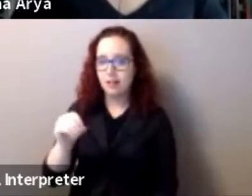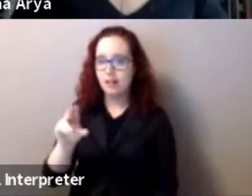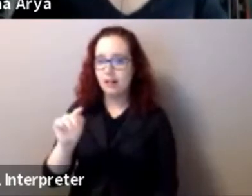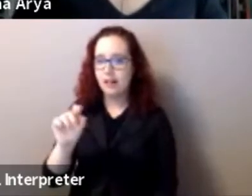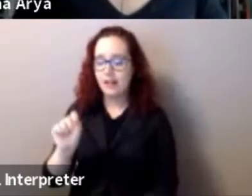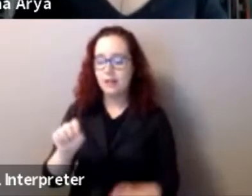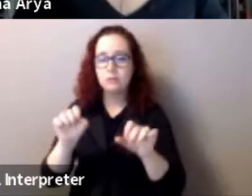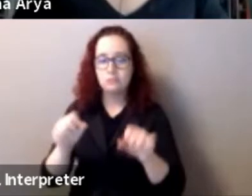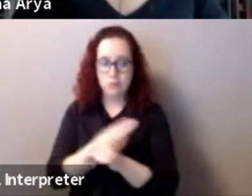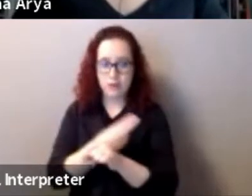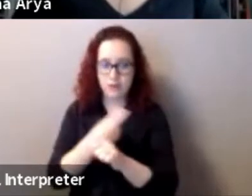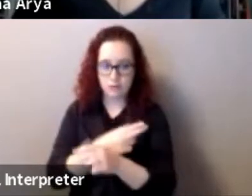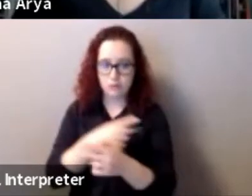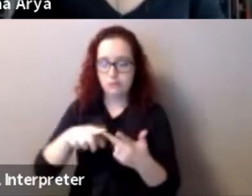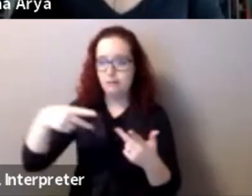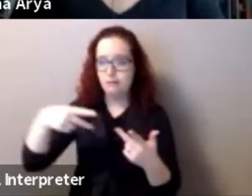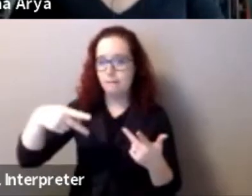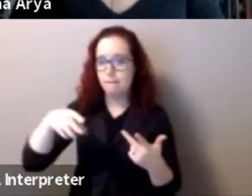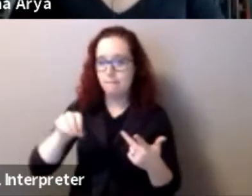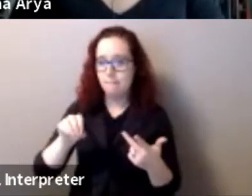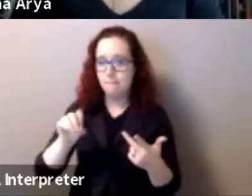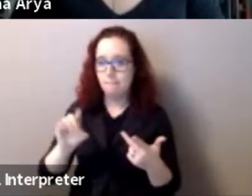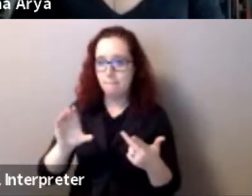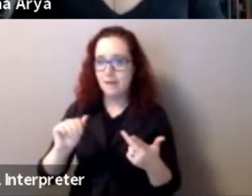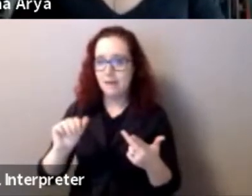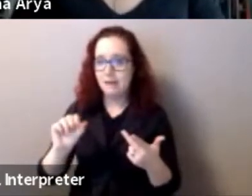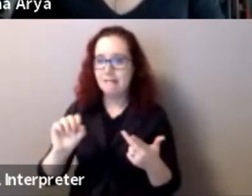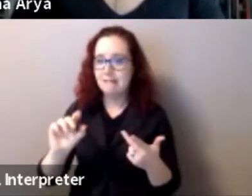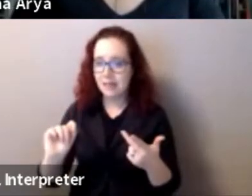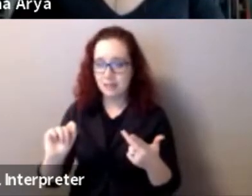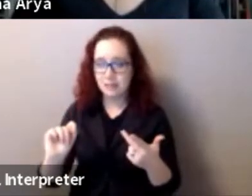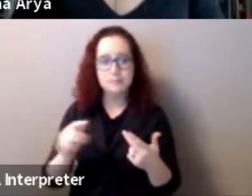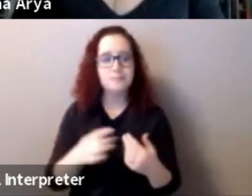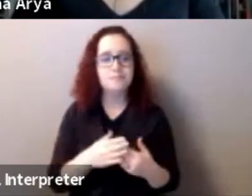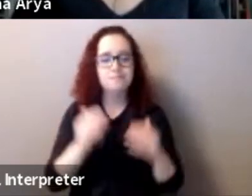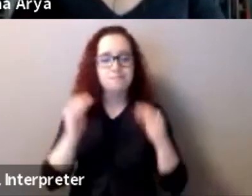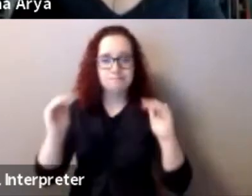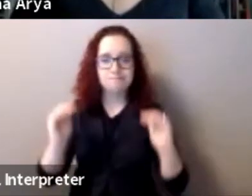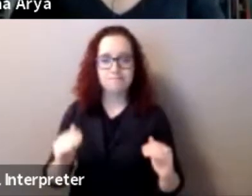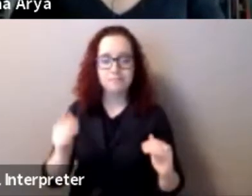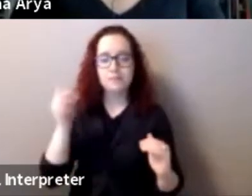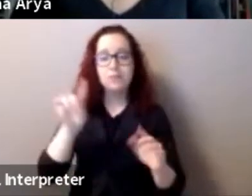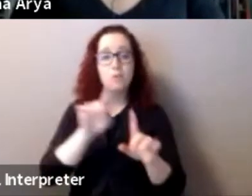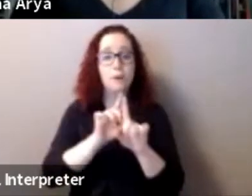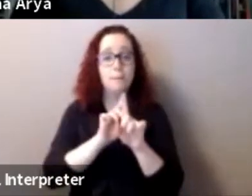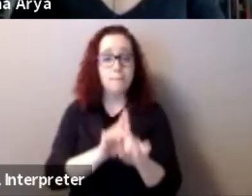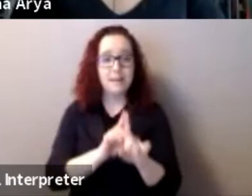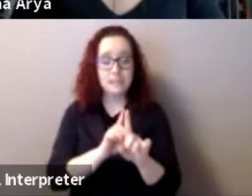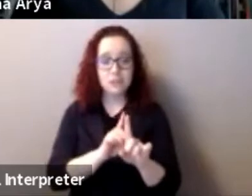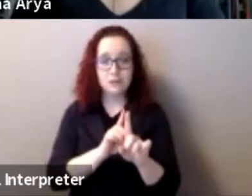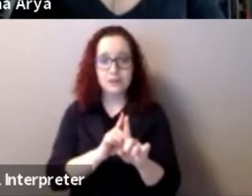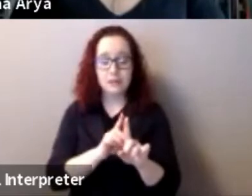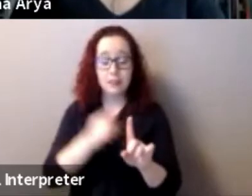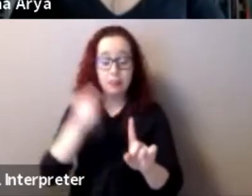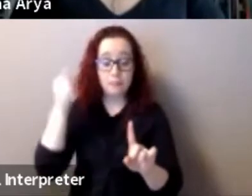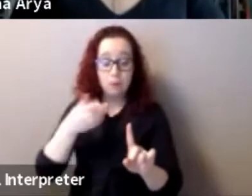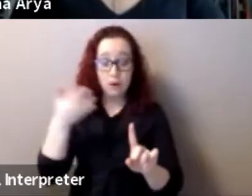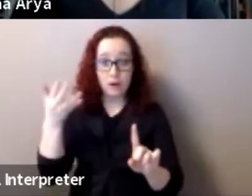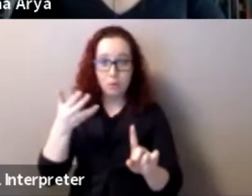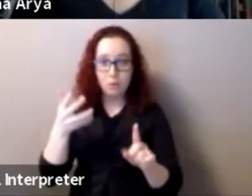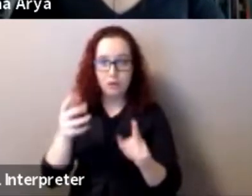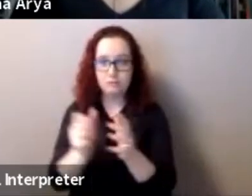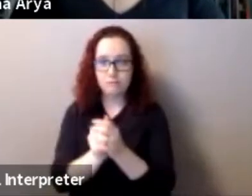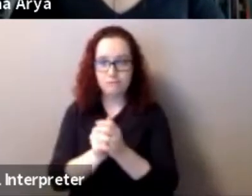use in podcasts. Next. In terms of mentoring, again, remember, this is all about growing your